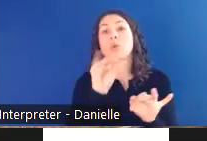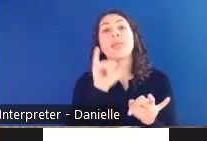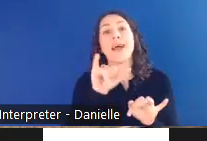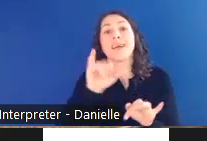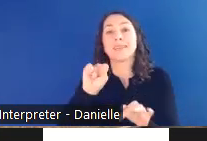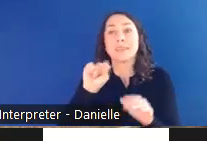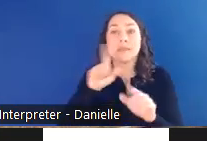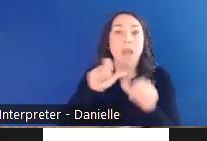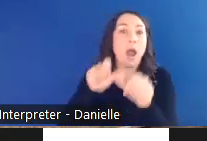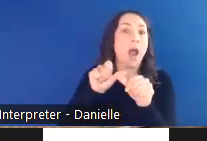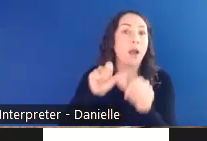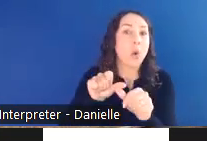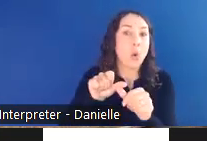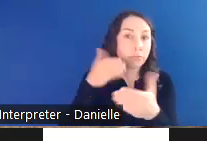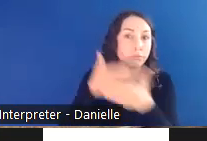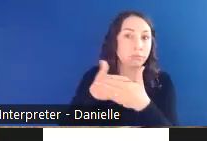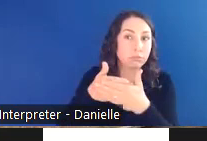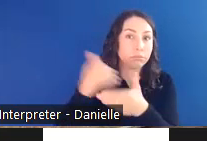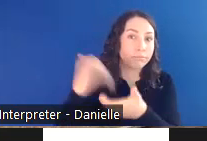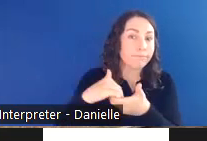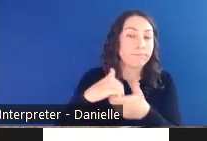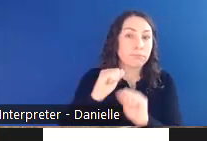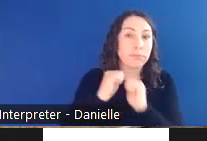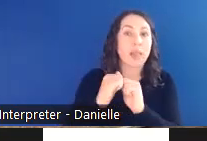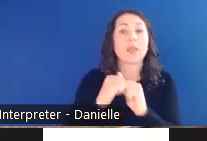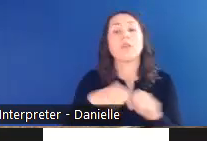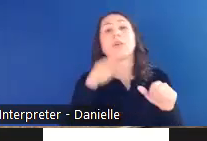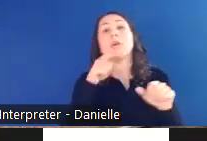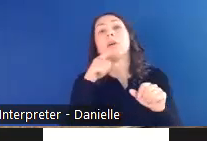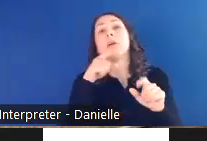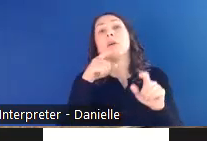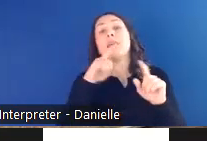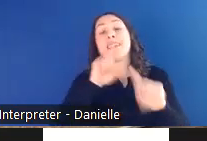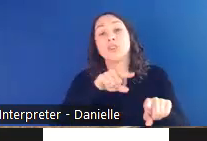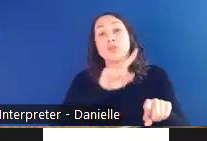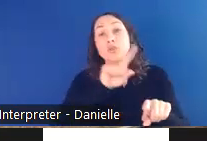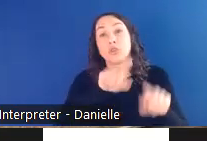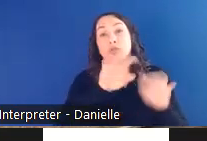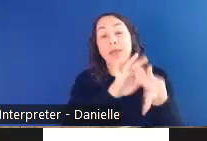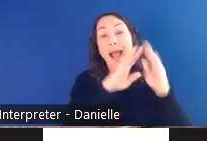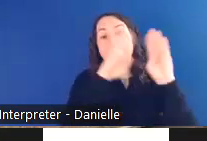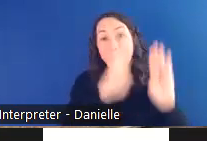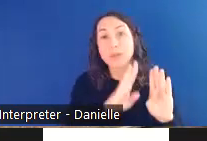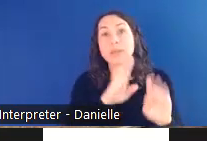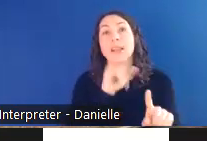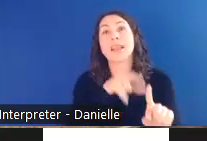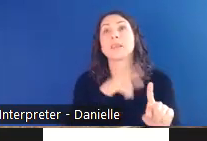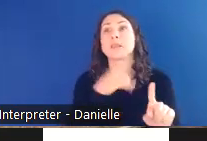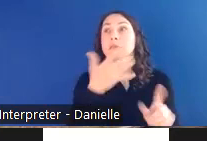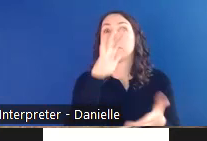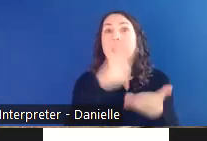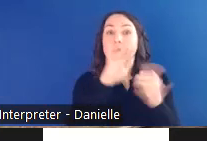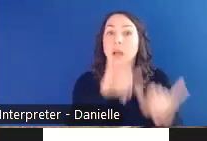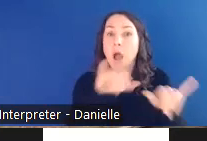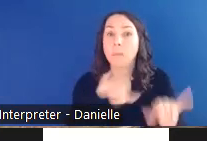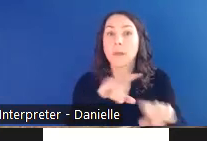between our two offices. In terms of housing specifically, I think that is somewhat uncommon, but very